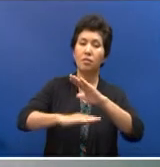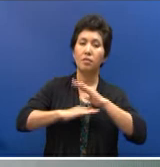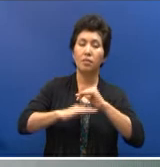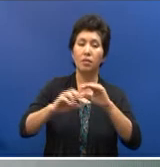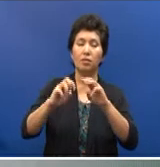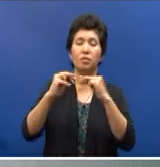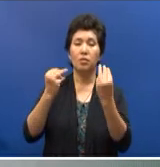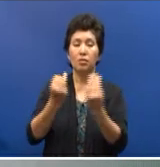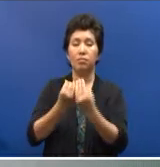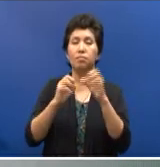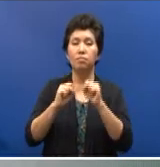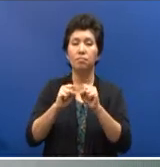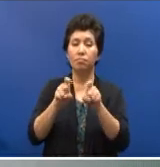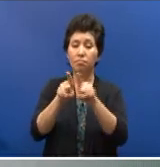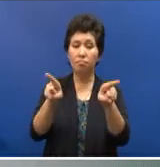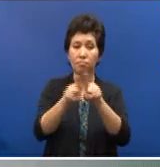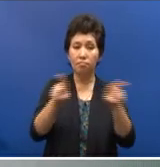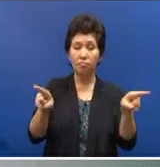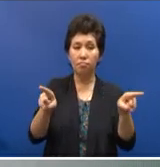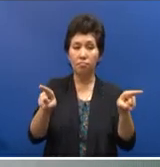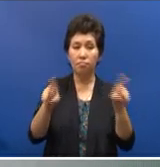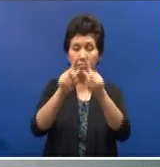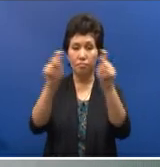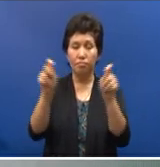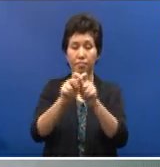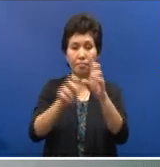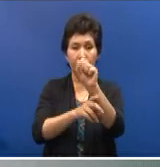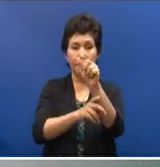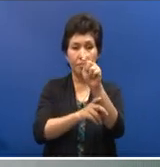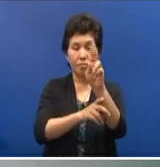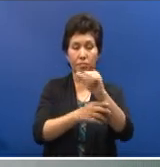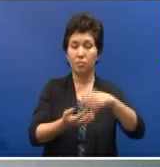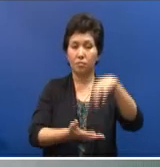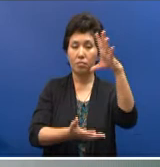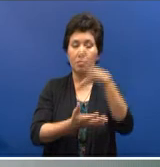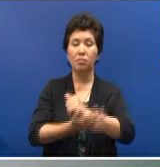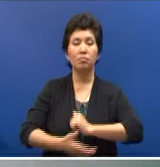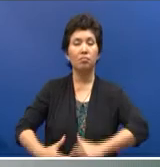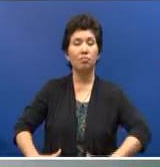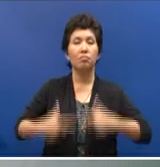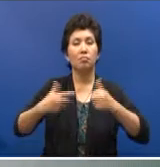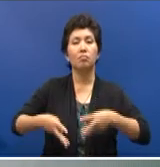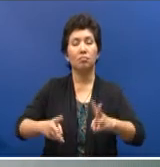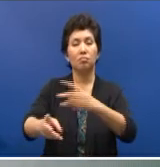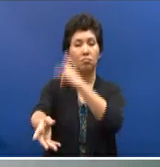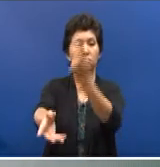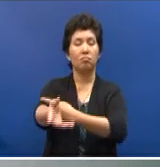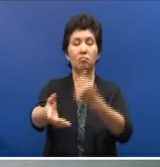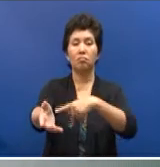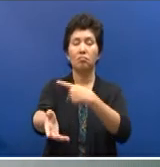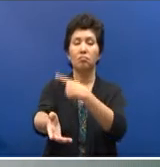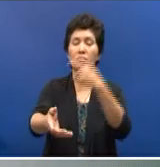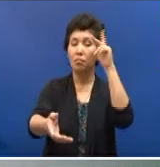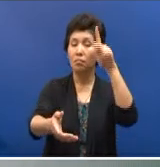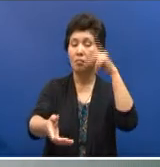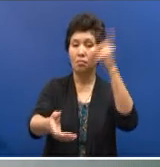societies can be differentiated in terms of status, wealth, lifestyle, political power, and also